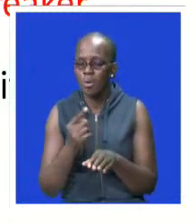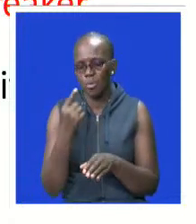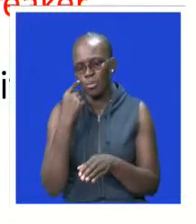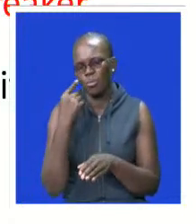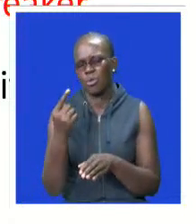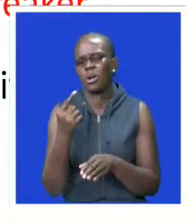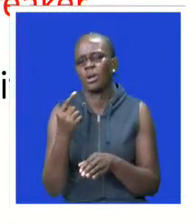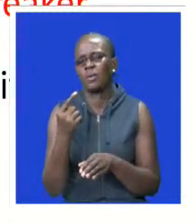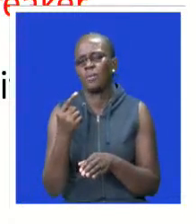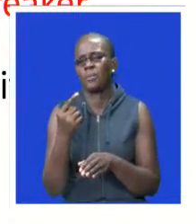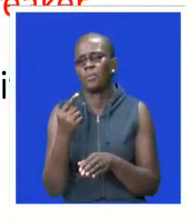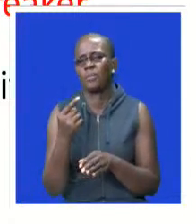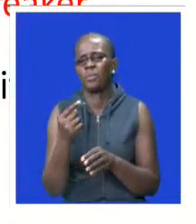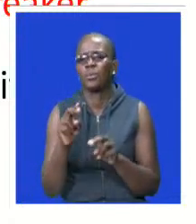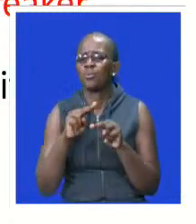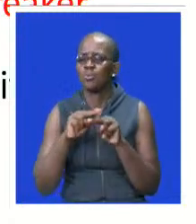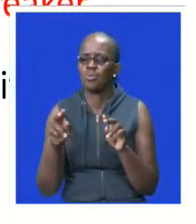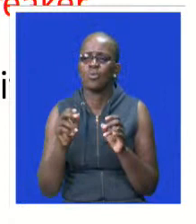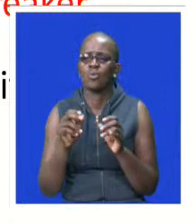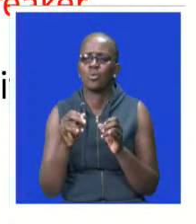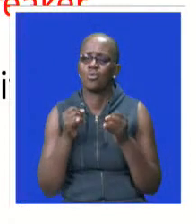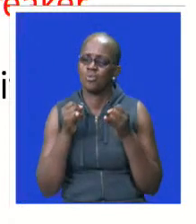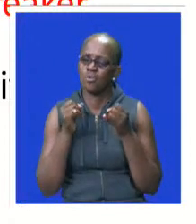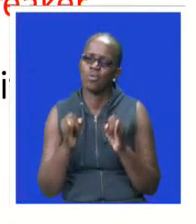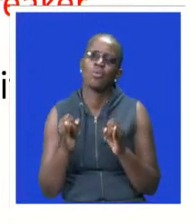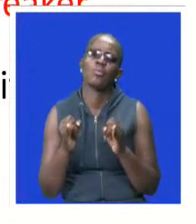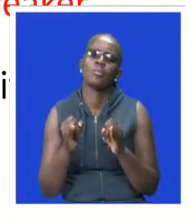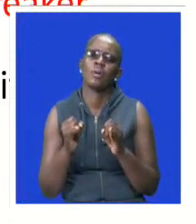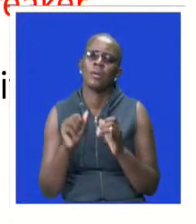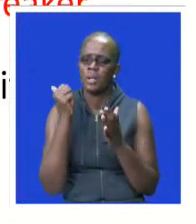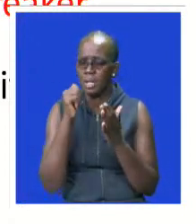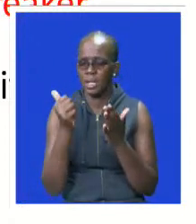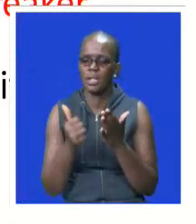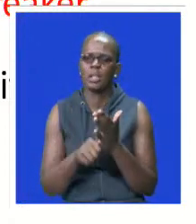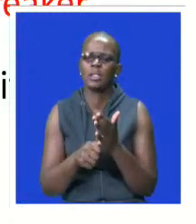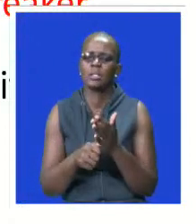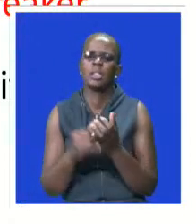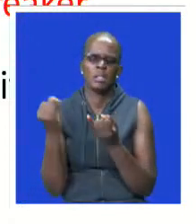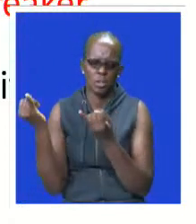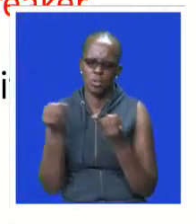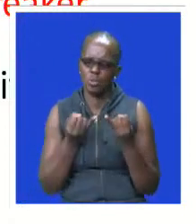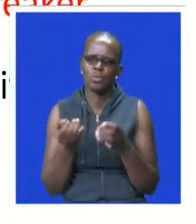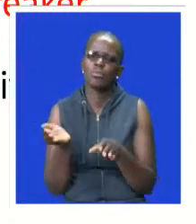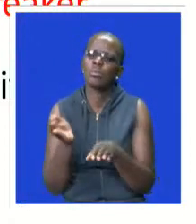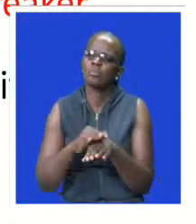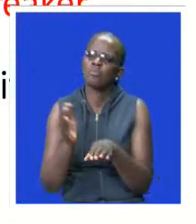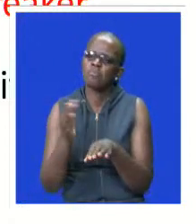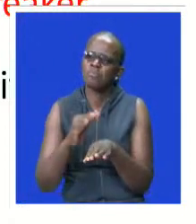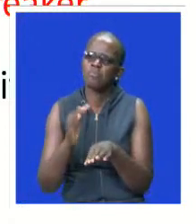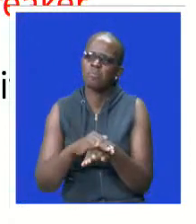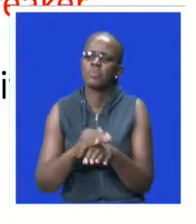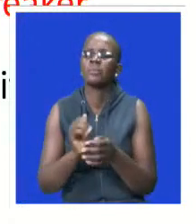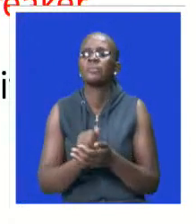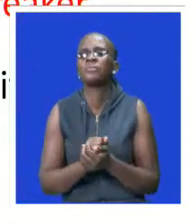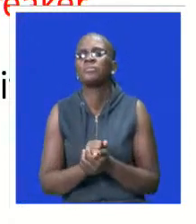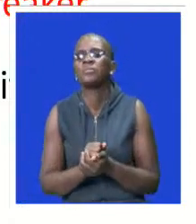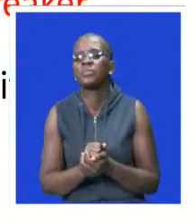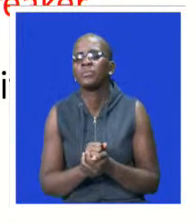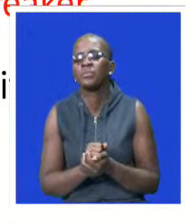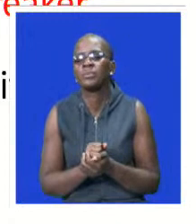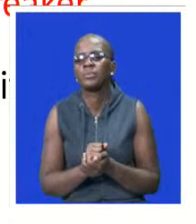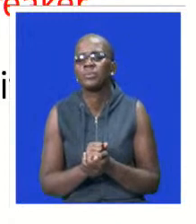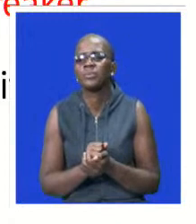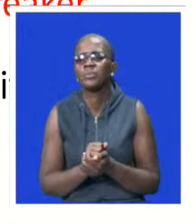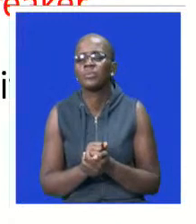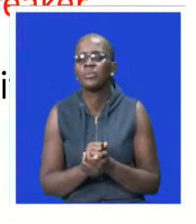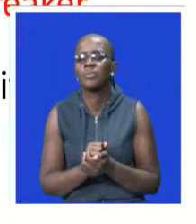letter look like? How do we introduce an informal letter? How do we introduce that one? So